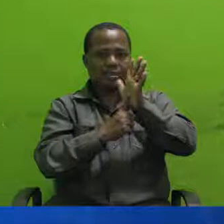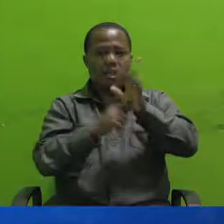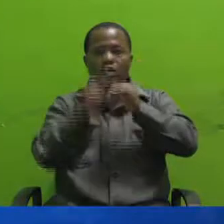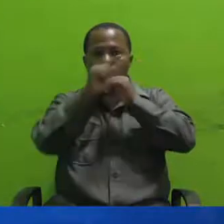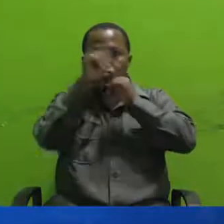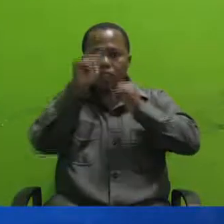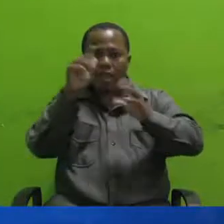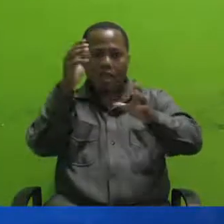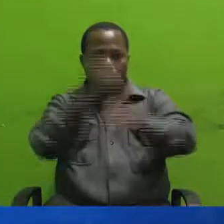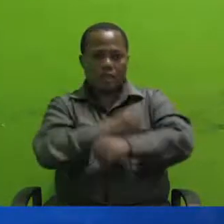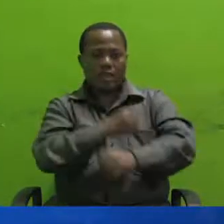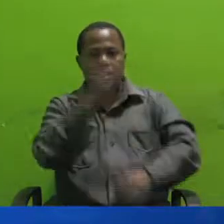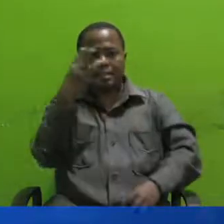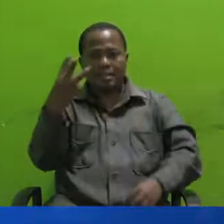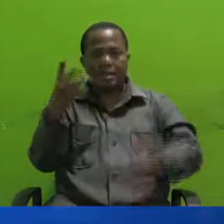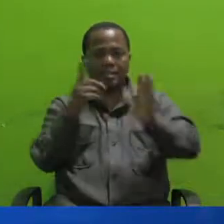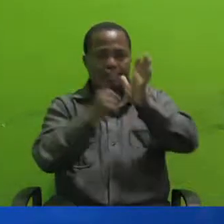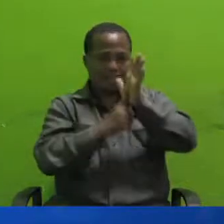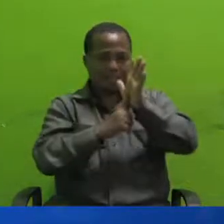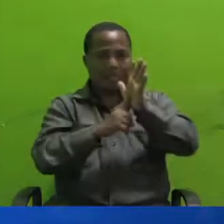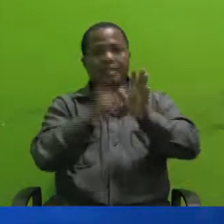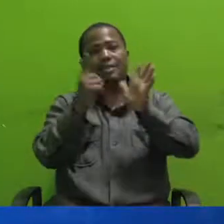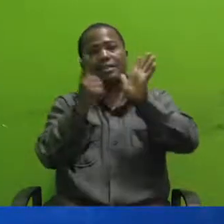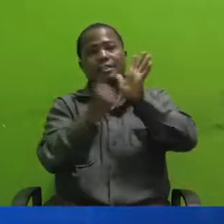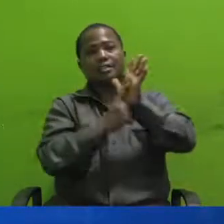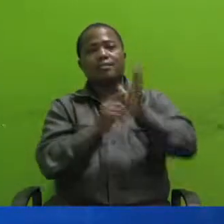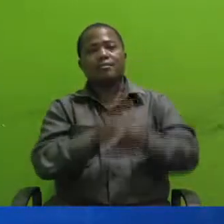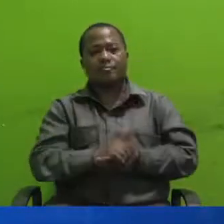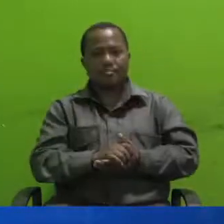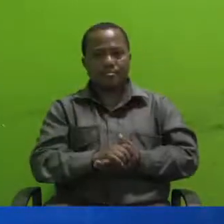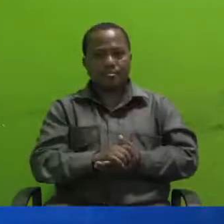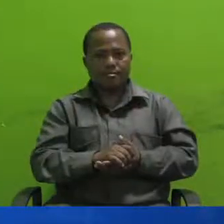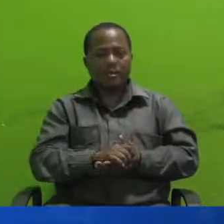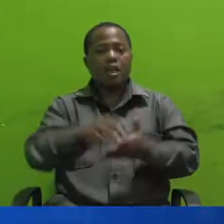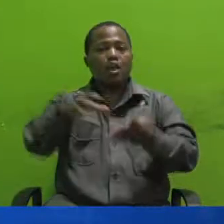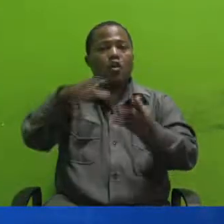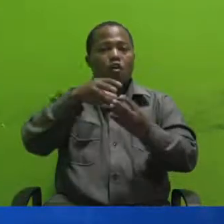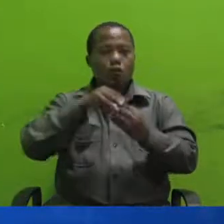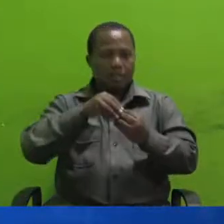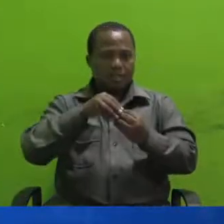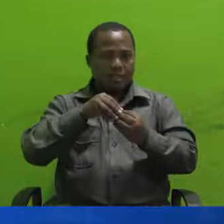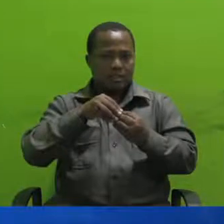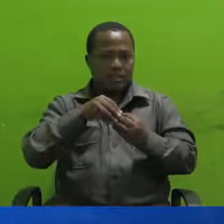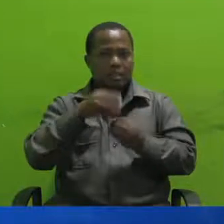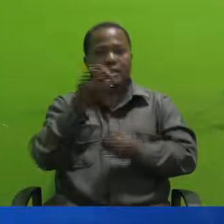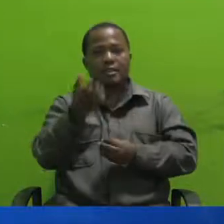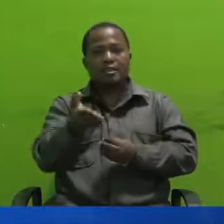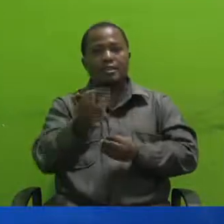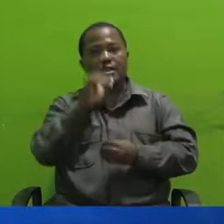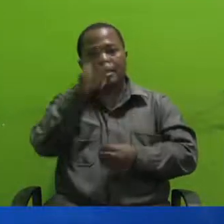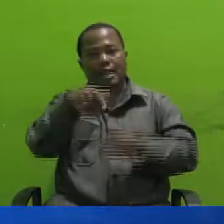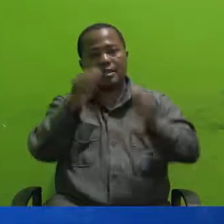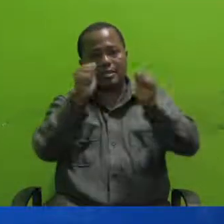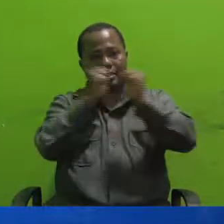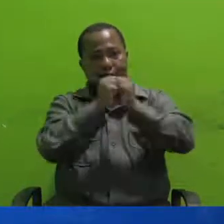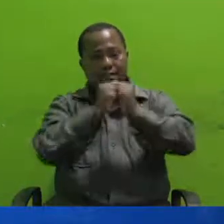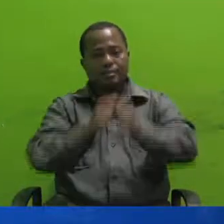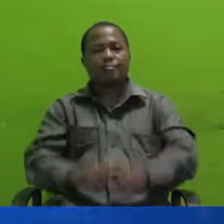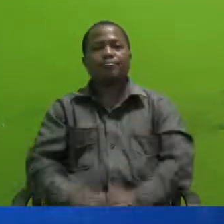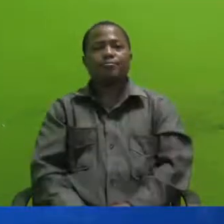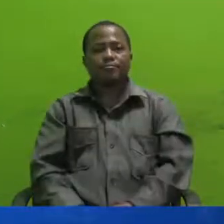6 square, we get 36, so 36 square root is 6, and square root of 100, that is